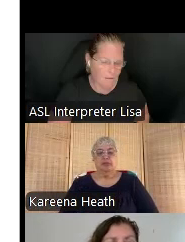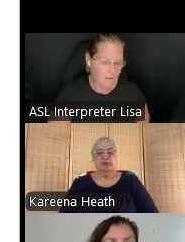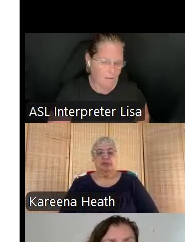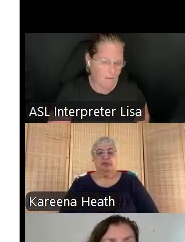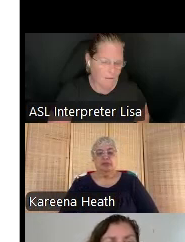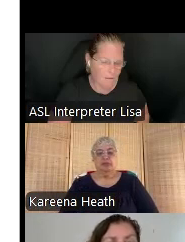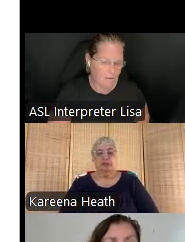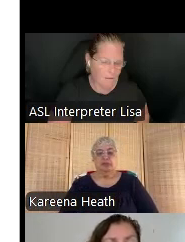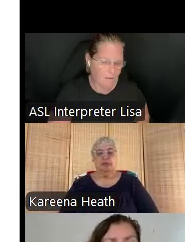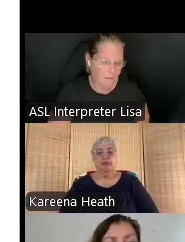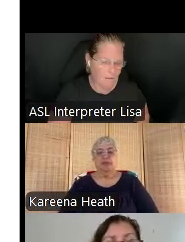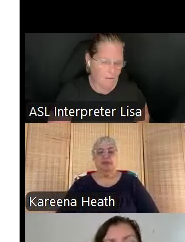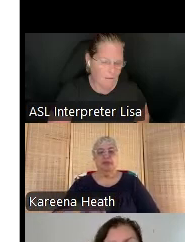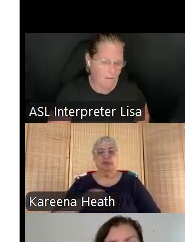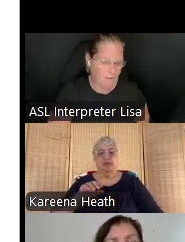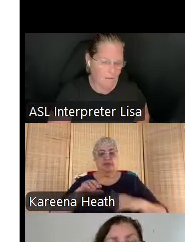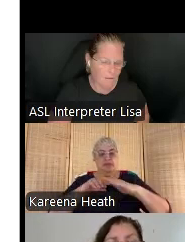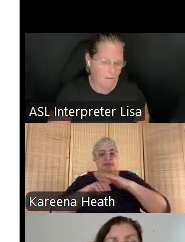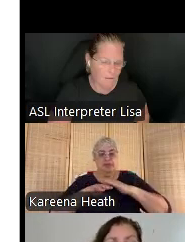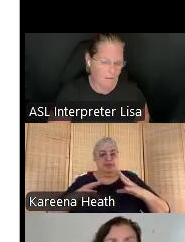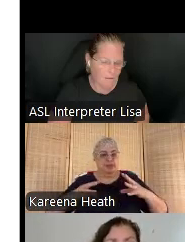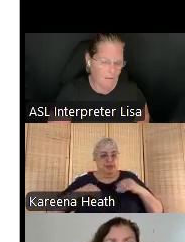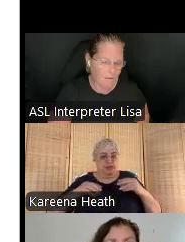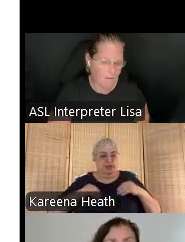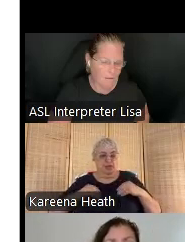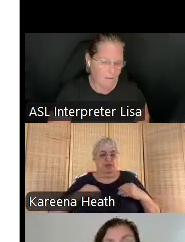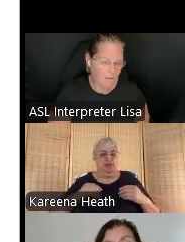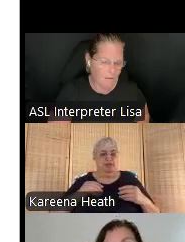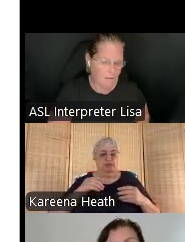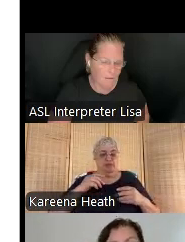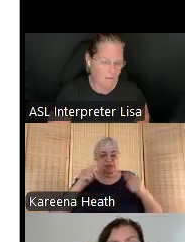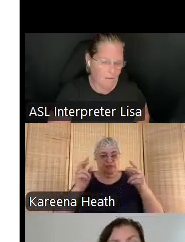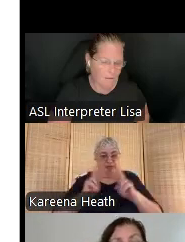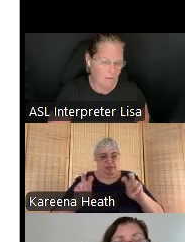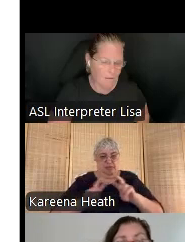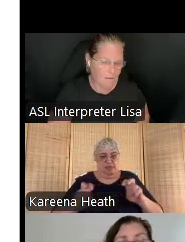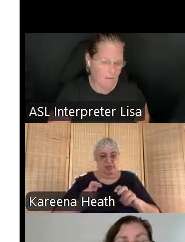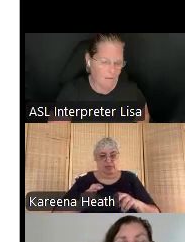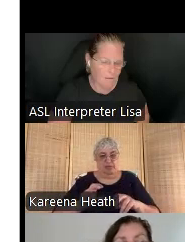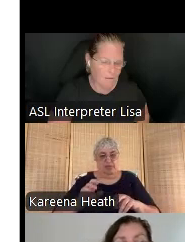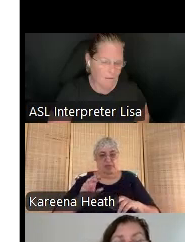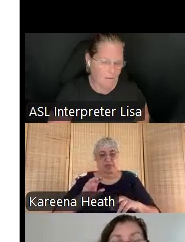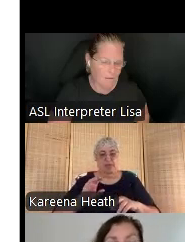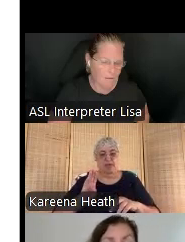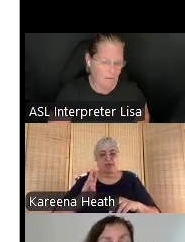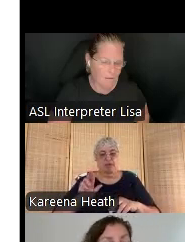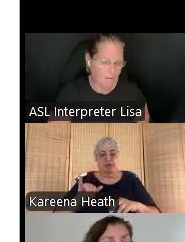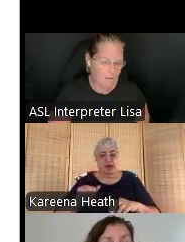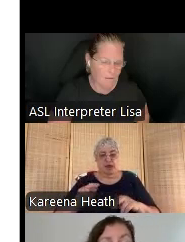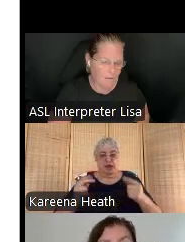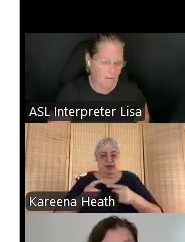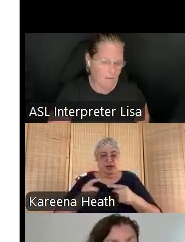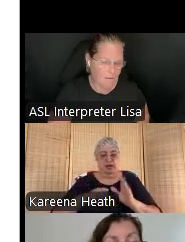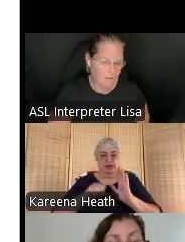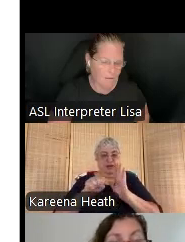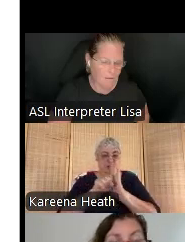So for the intake process and assessing, is there a brain injury or has there been a concussion or